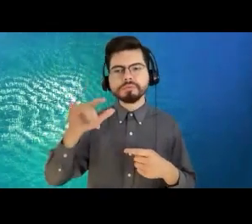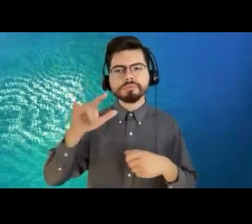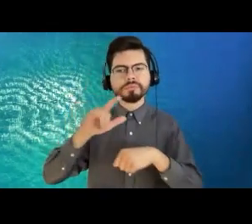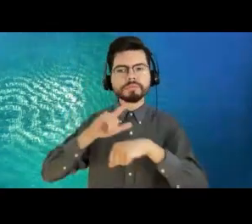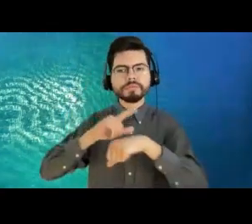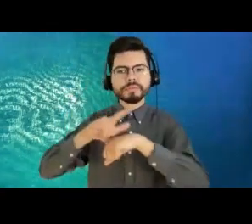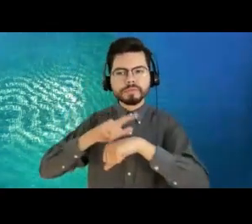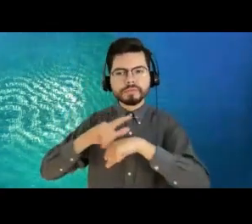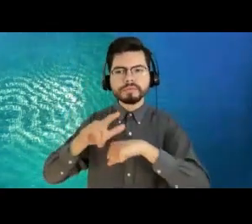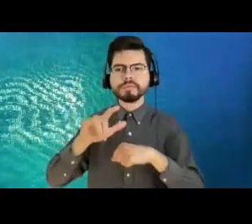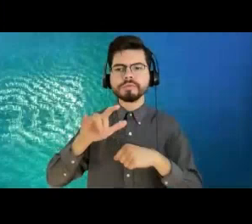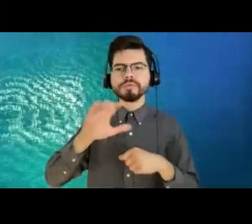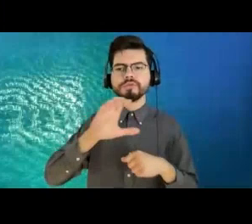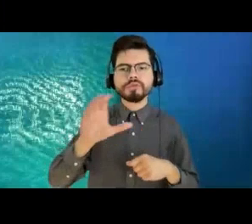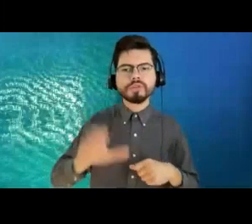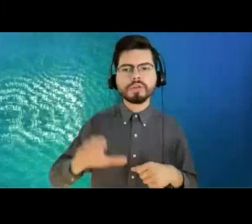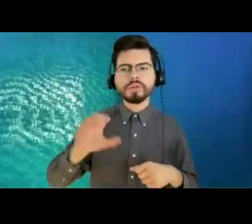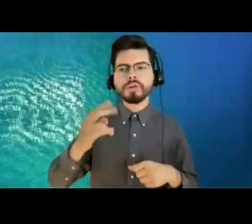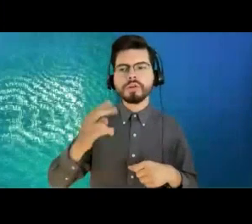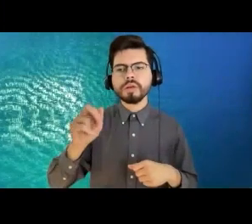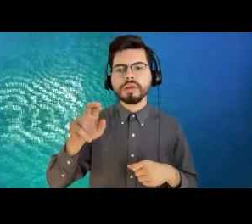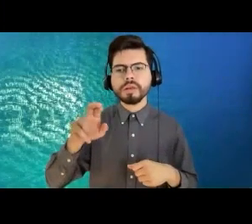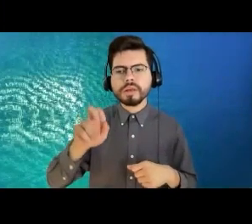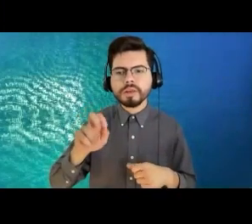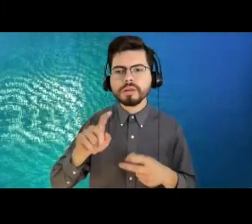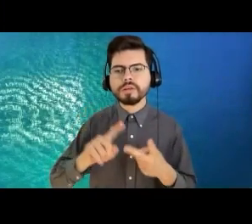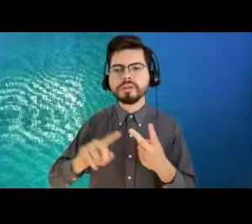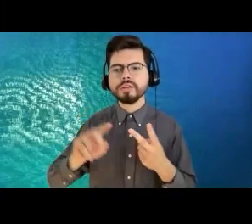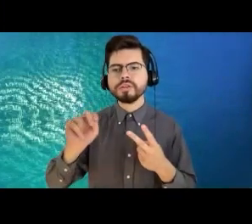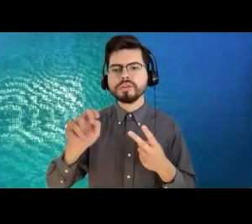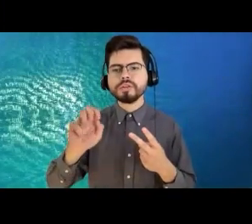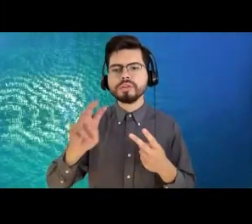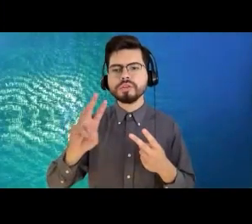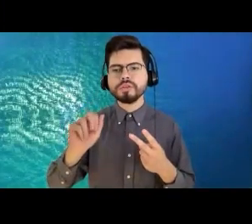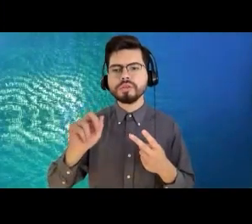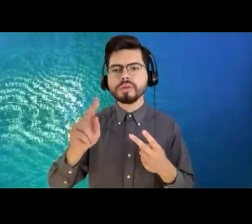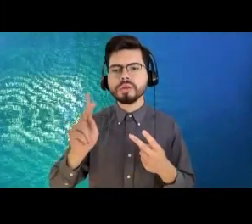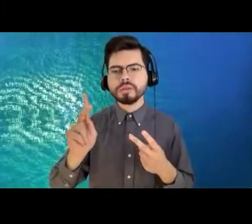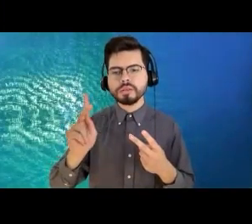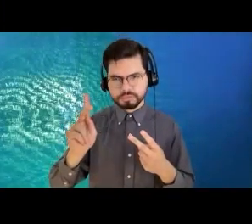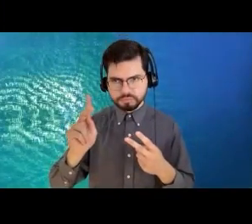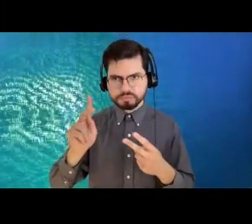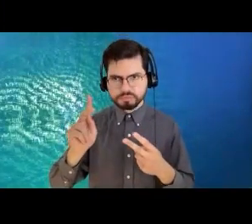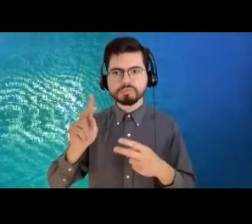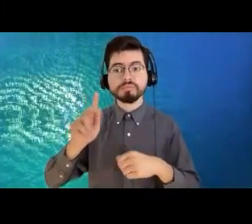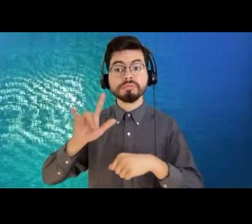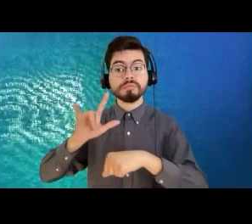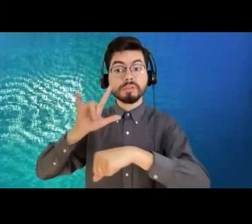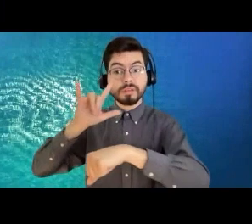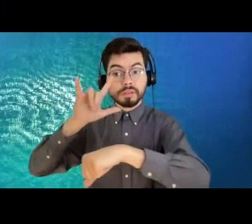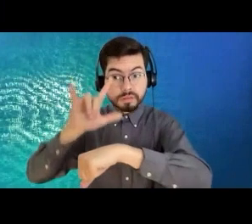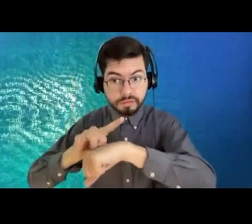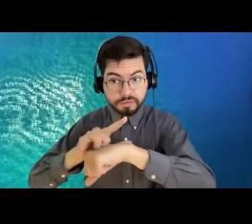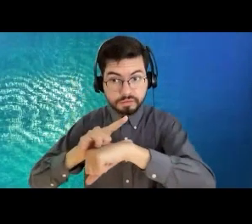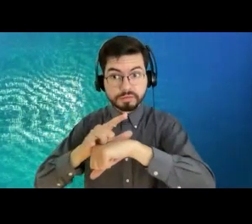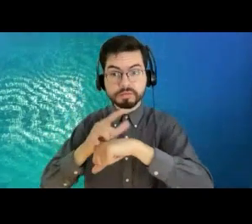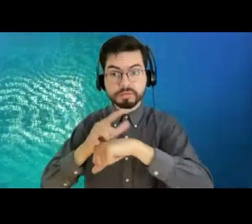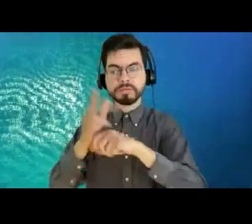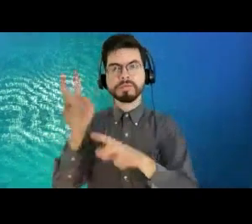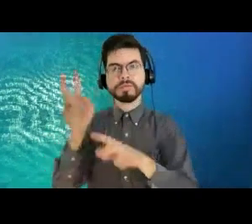Chicago O'Hare or flying into Newark, and you know, I think it's more interesting to look at